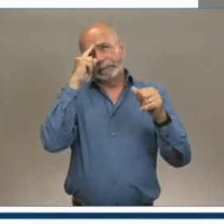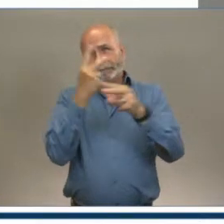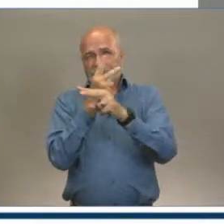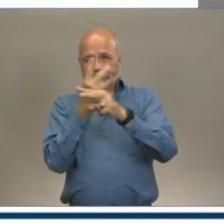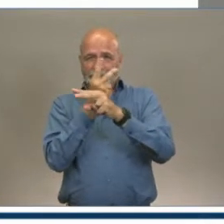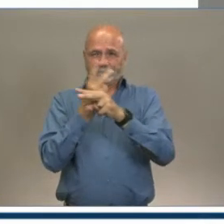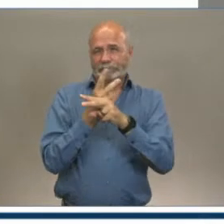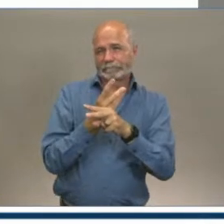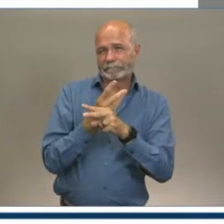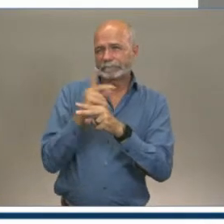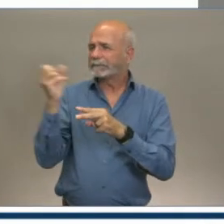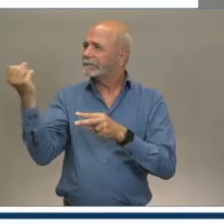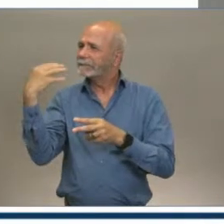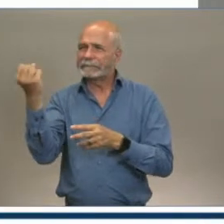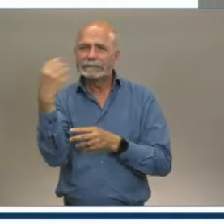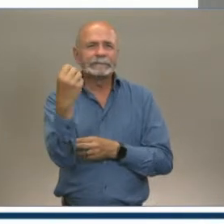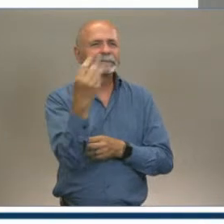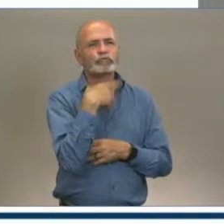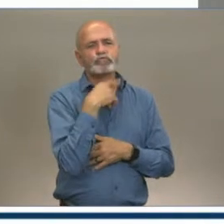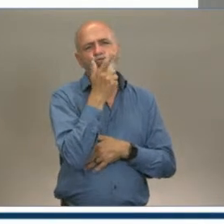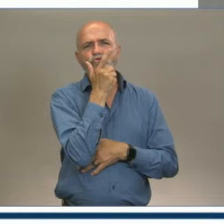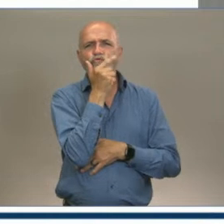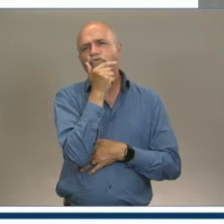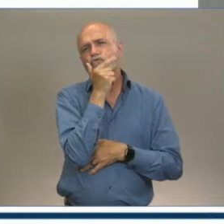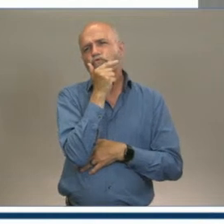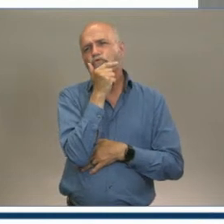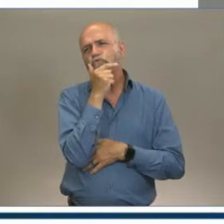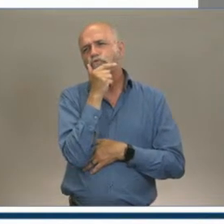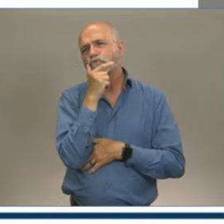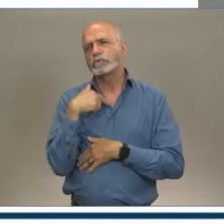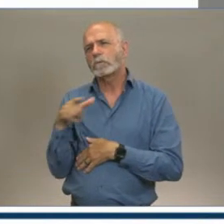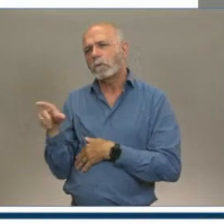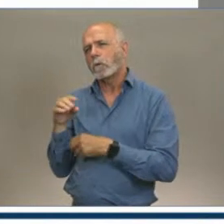at our epidemiology, and I believe these additional steps are safe.